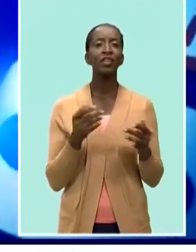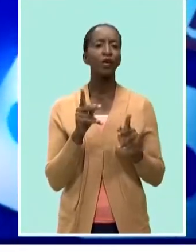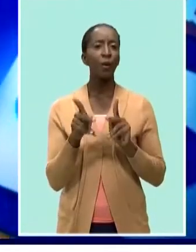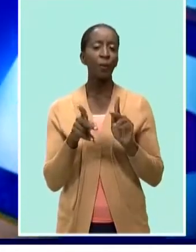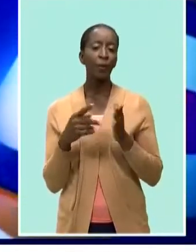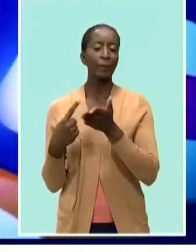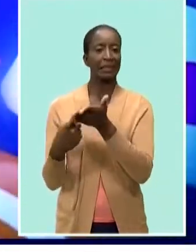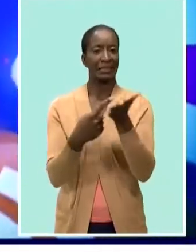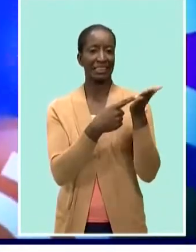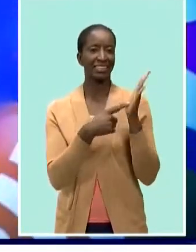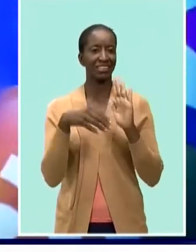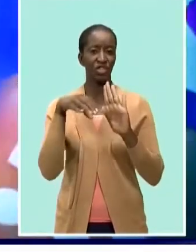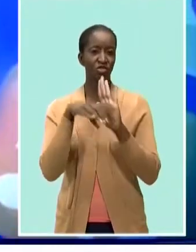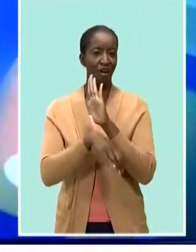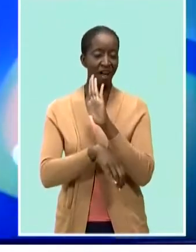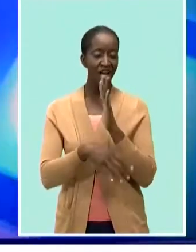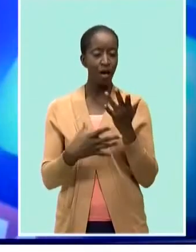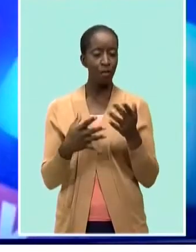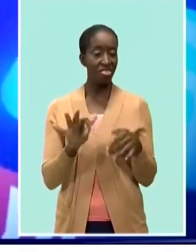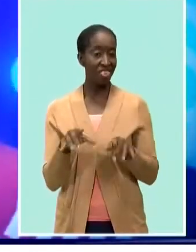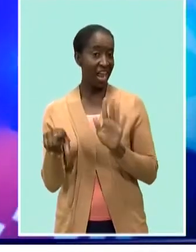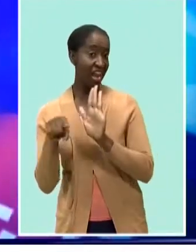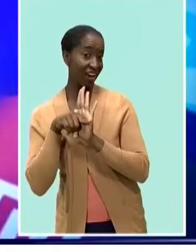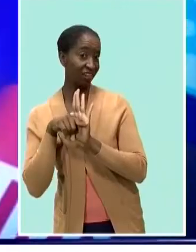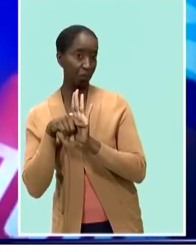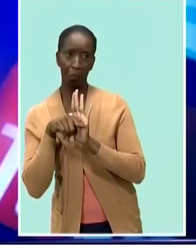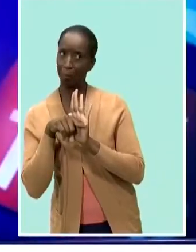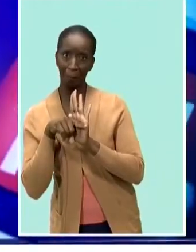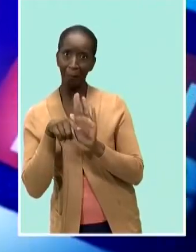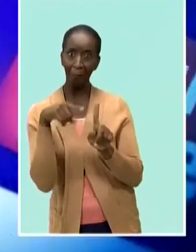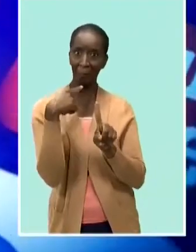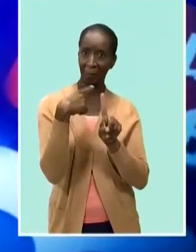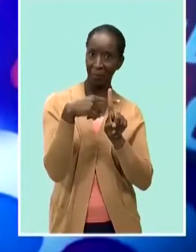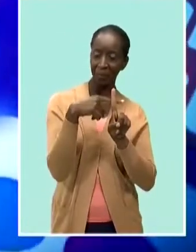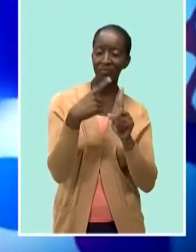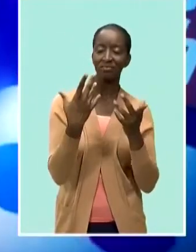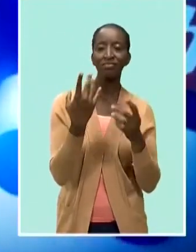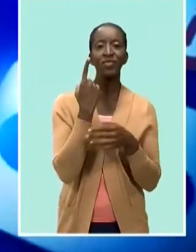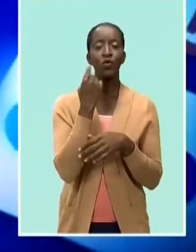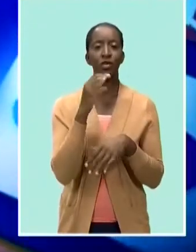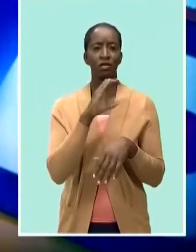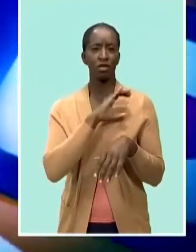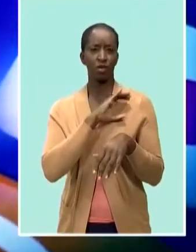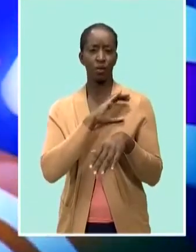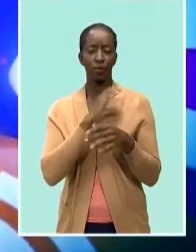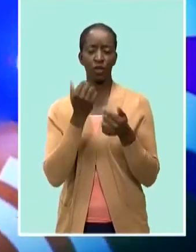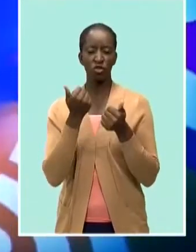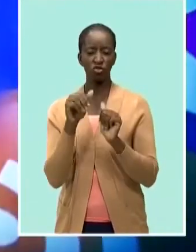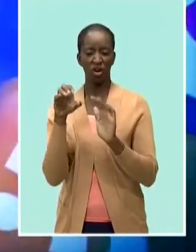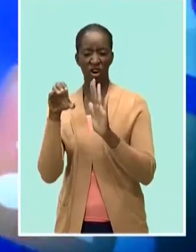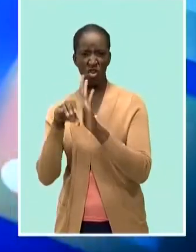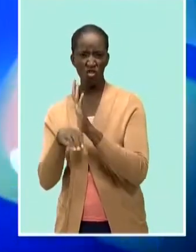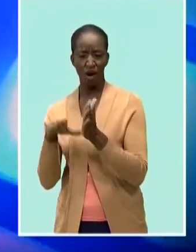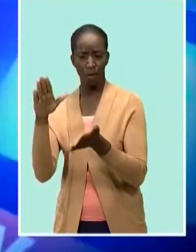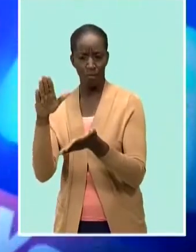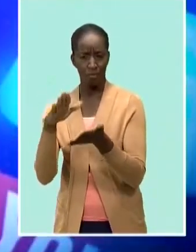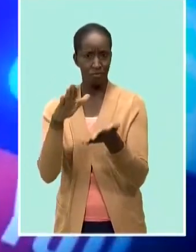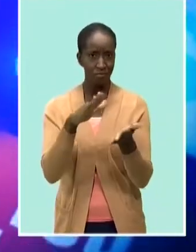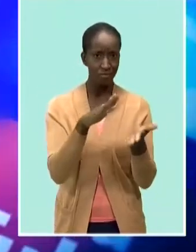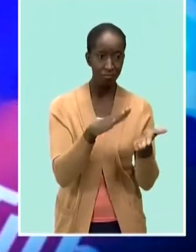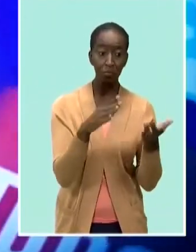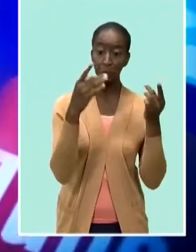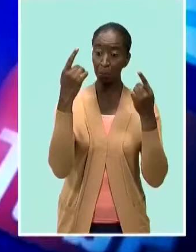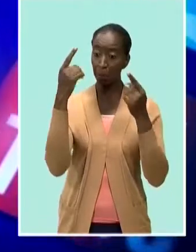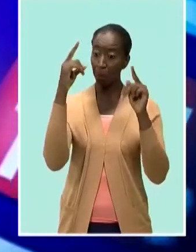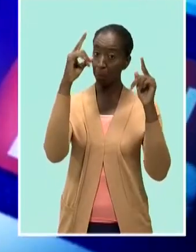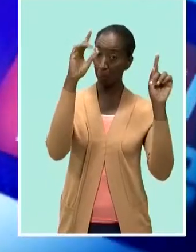the topic, but it's not in a negative context. So recent police efforts appear to be paying off, and among them,